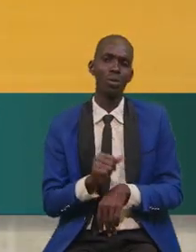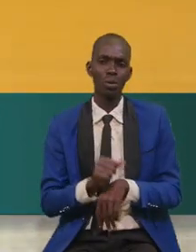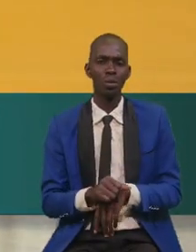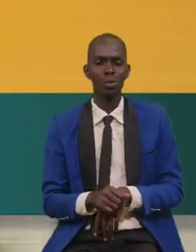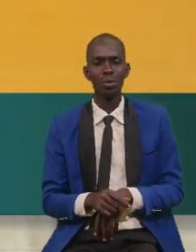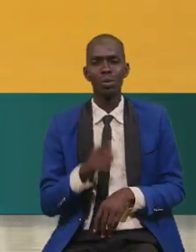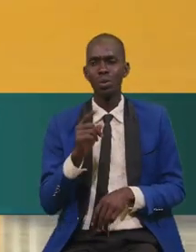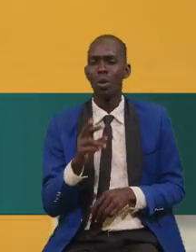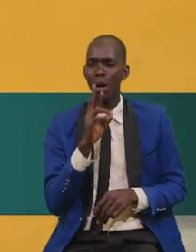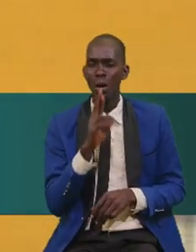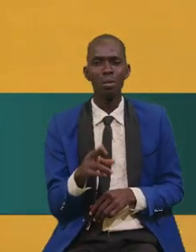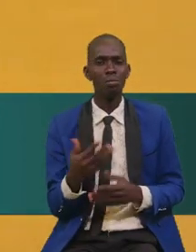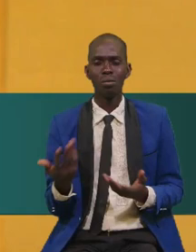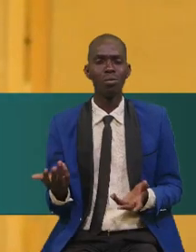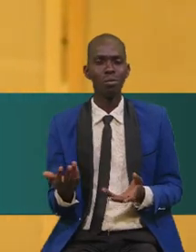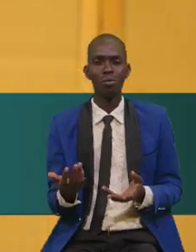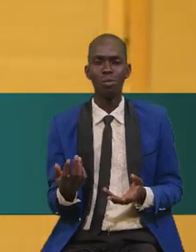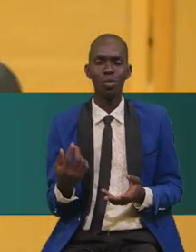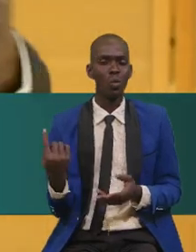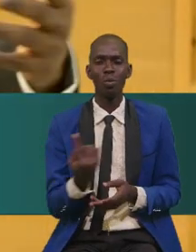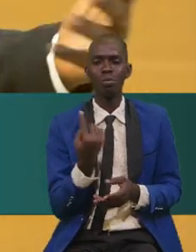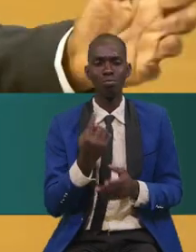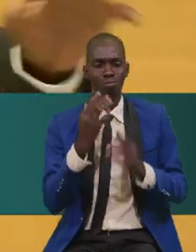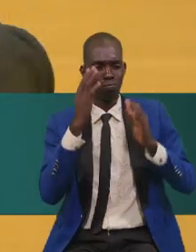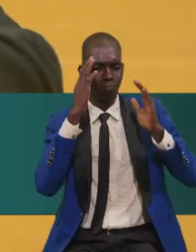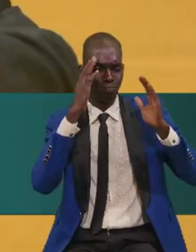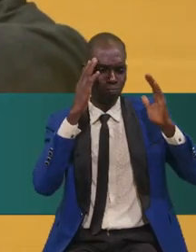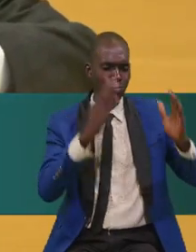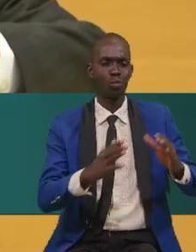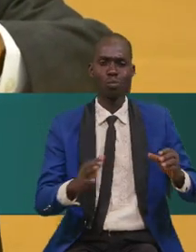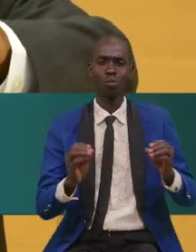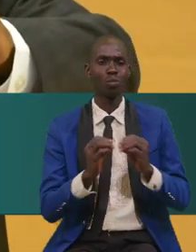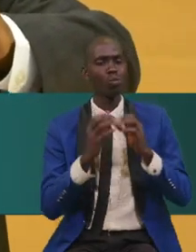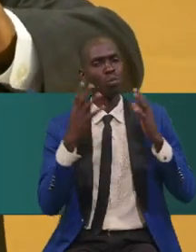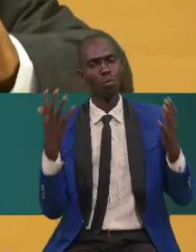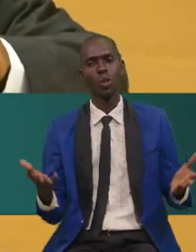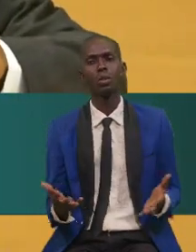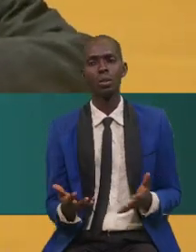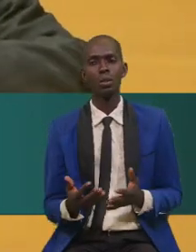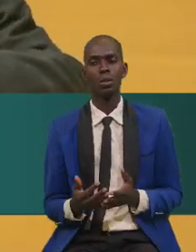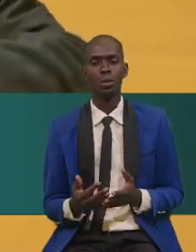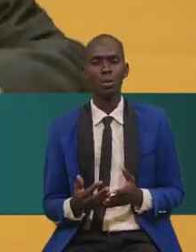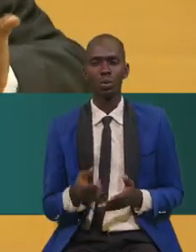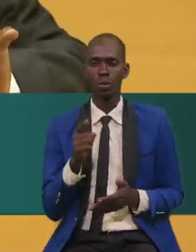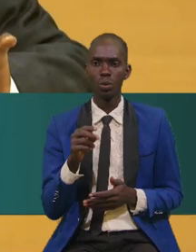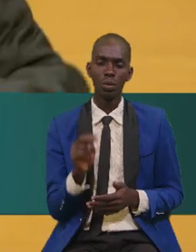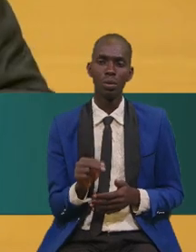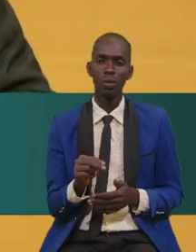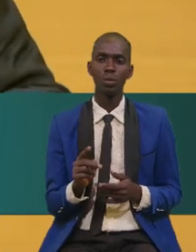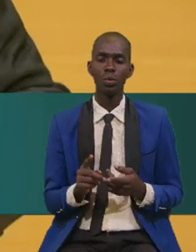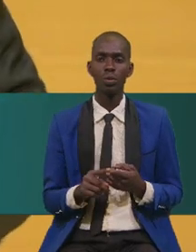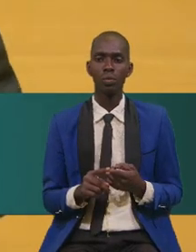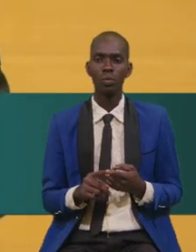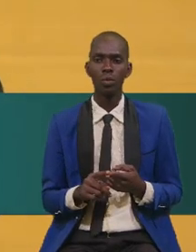You're too kind of concentrated. Diverse everything and make sure you scatter